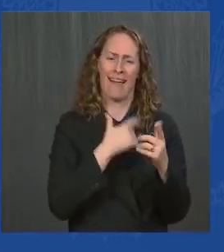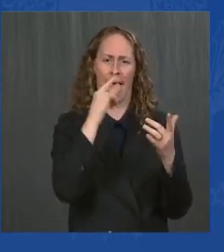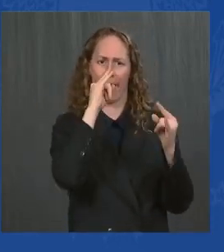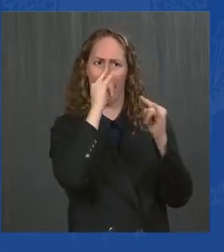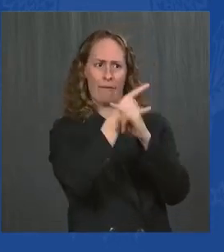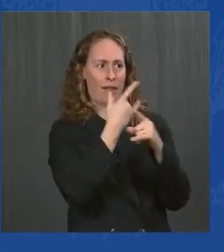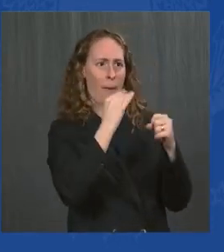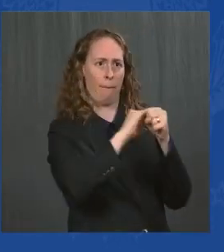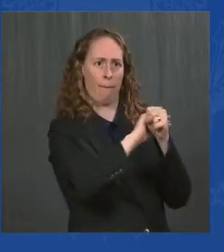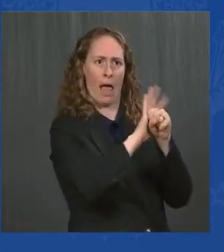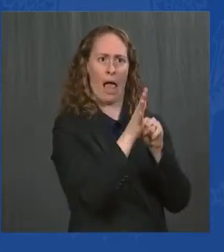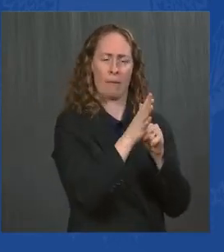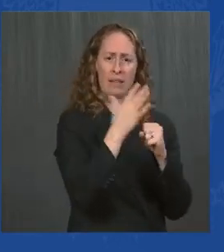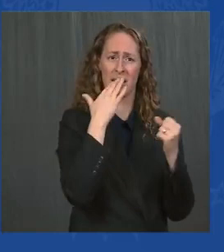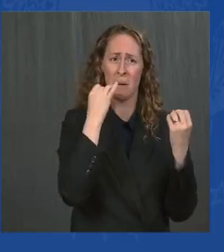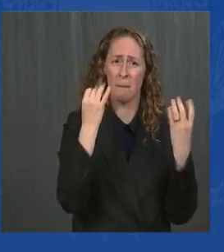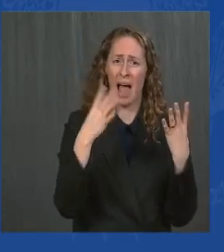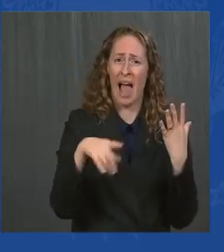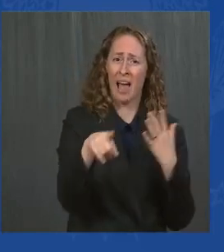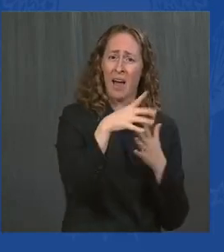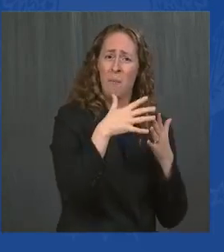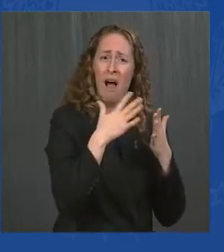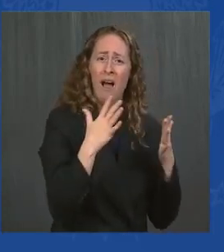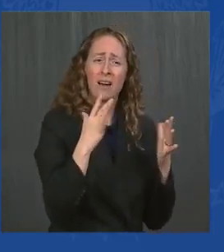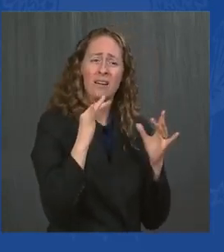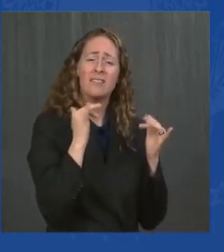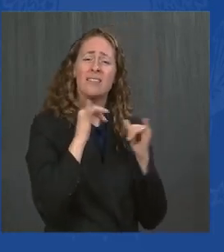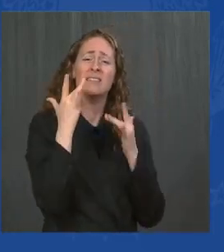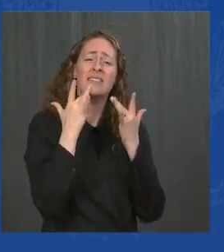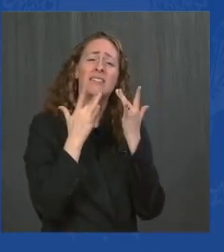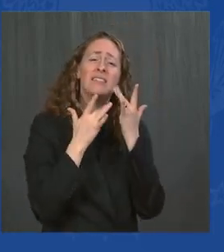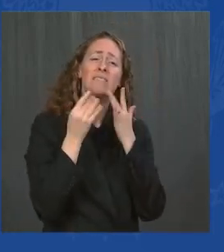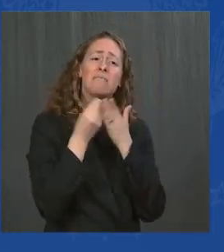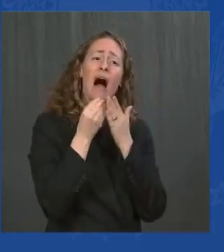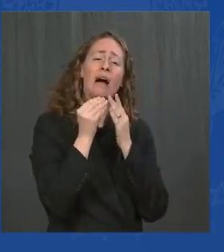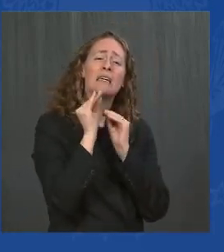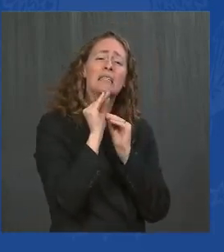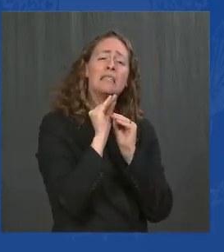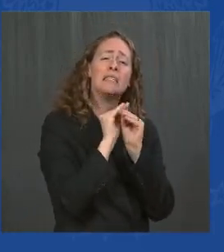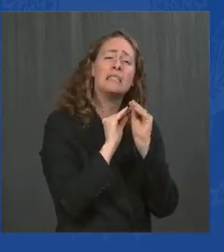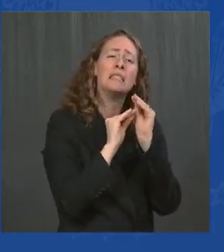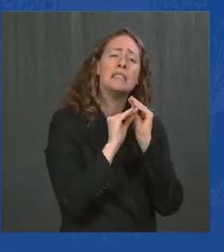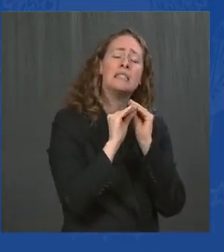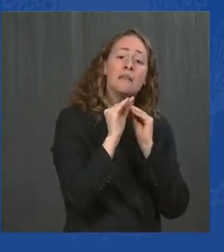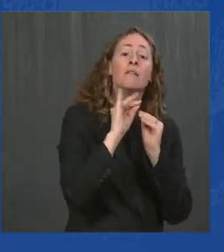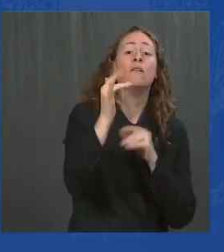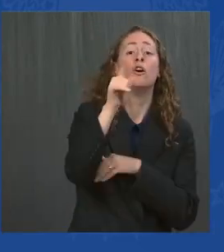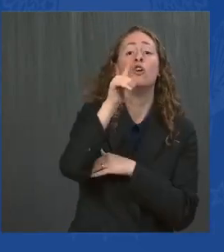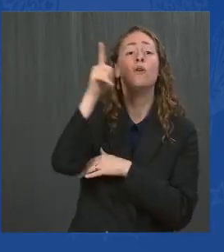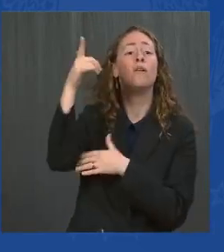on, the number of billionaires in America actually grew.